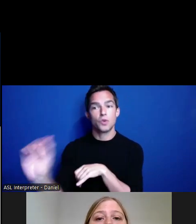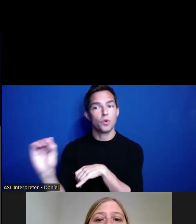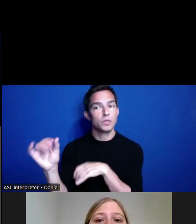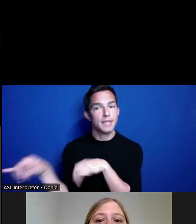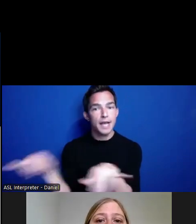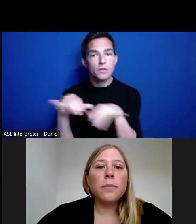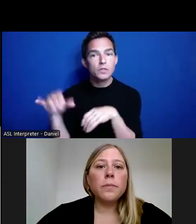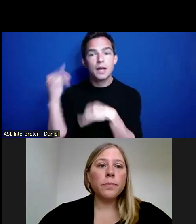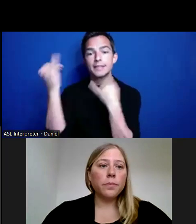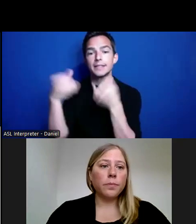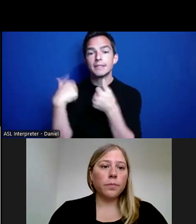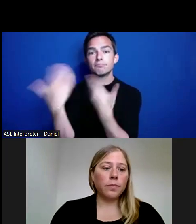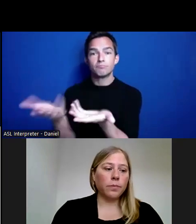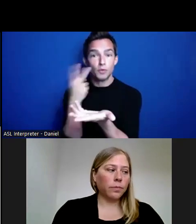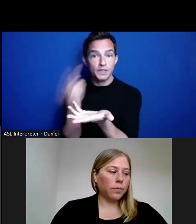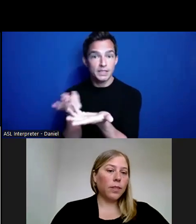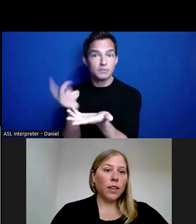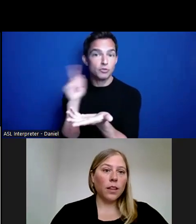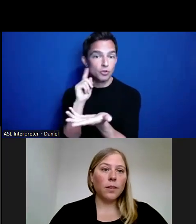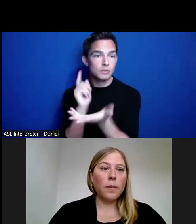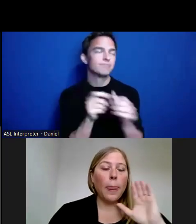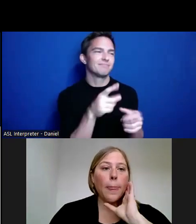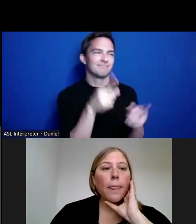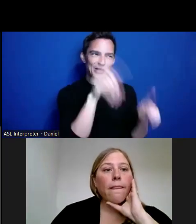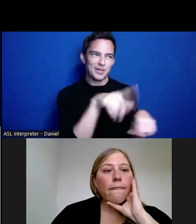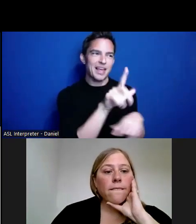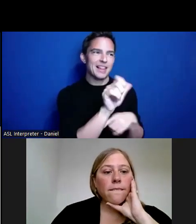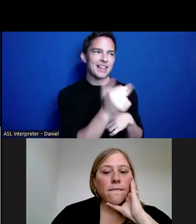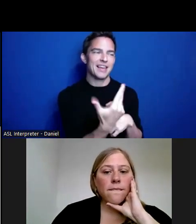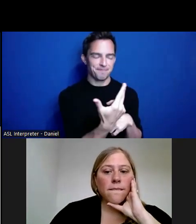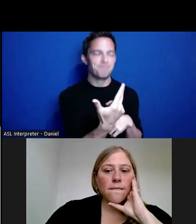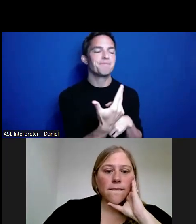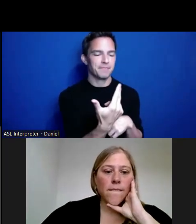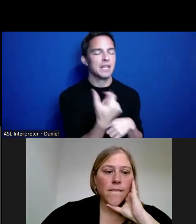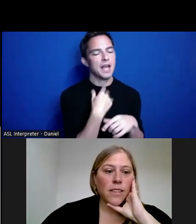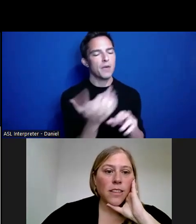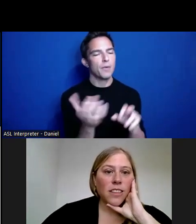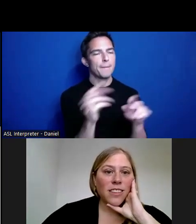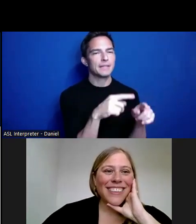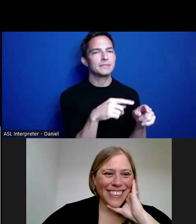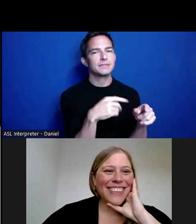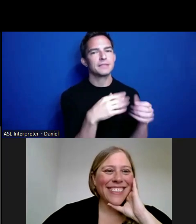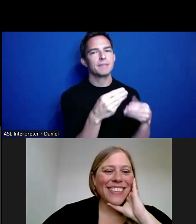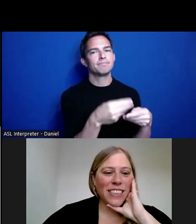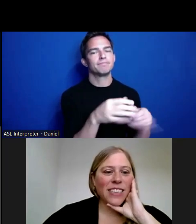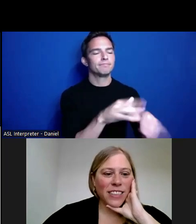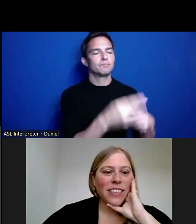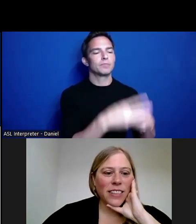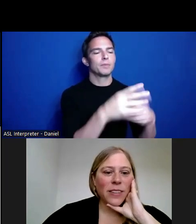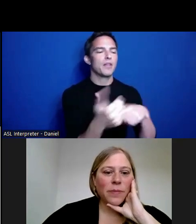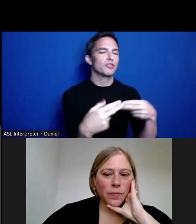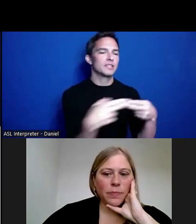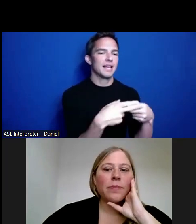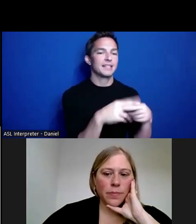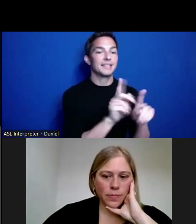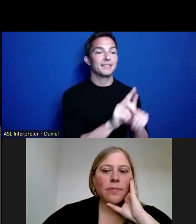seen and heard. No, I would agree with that, Leah. And I just went back because I have this pulled up on my other slide. I went back to the types of